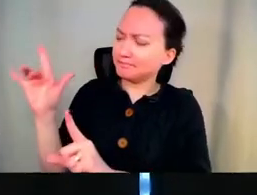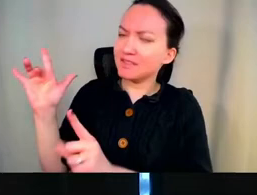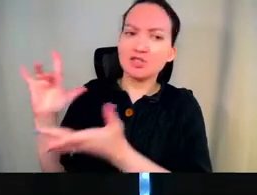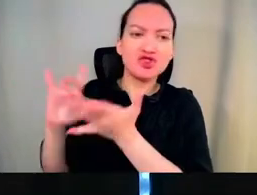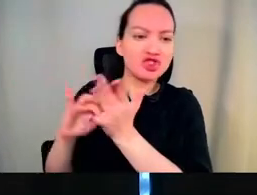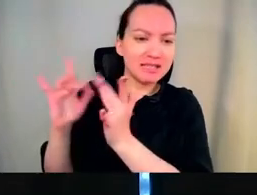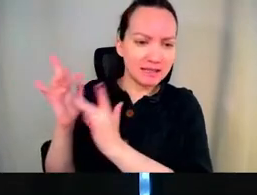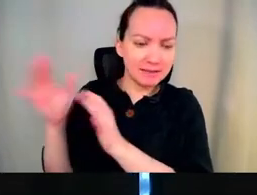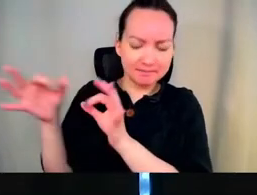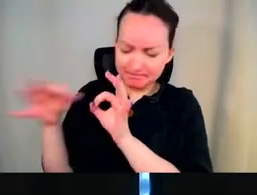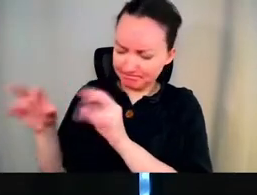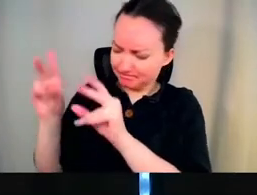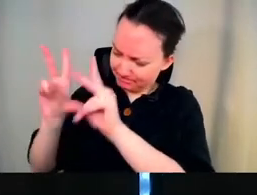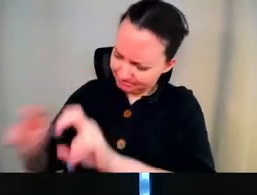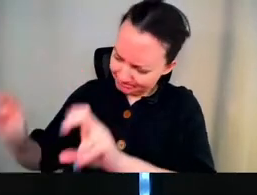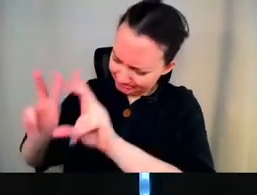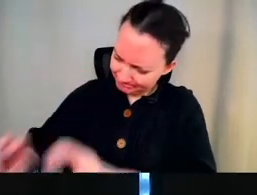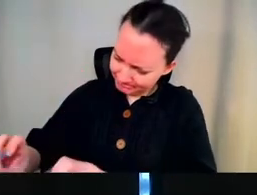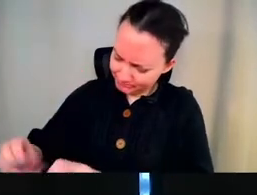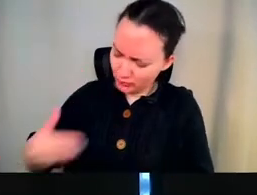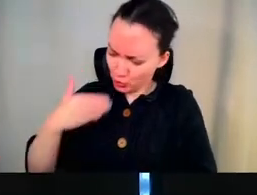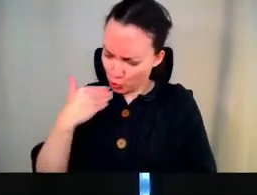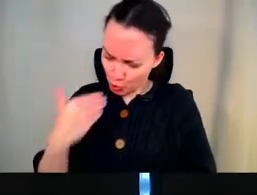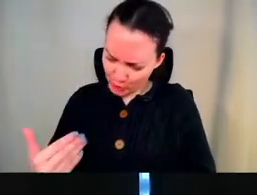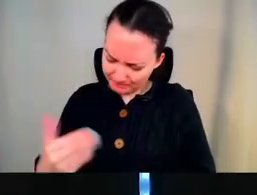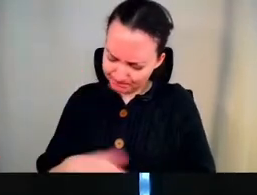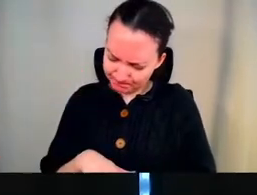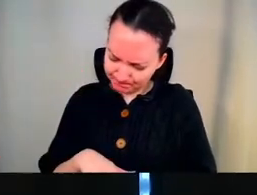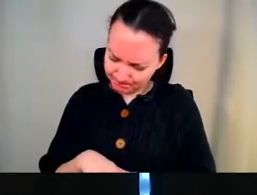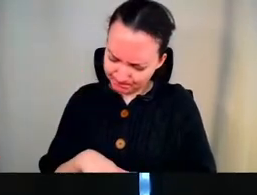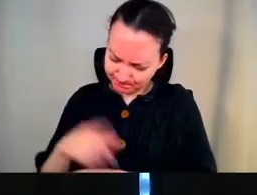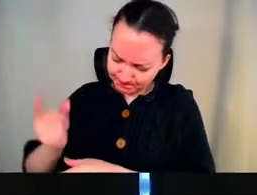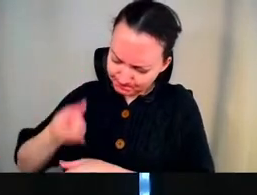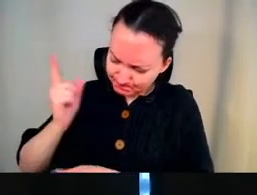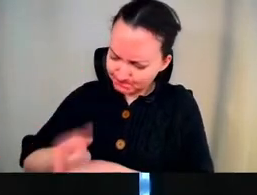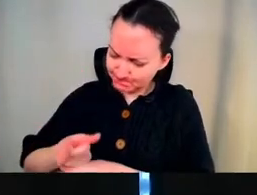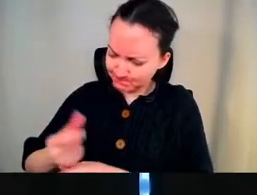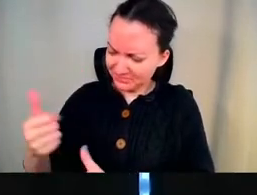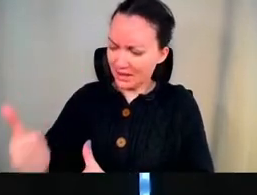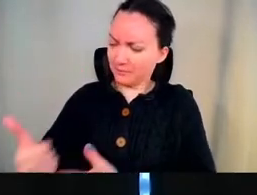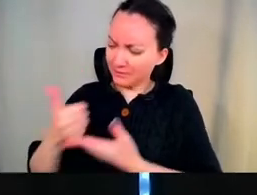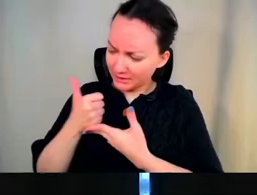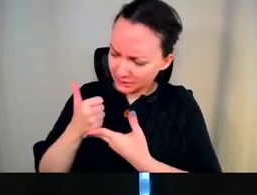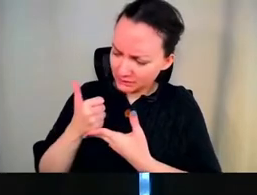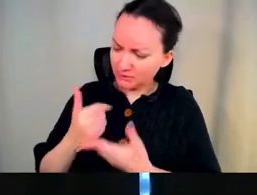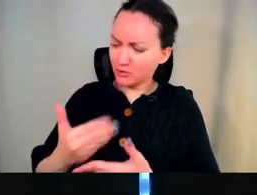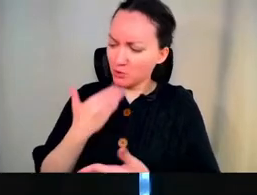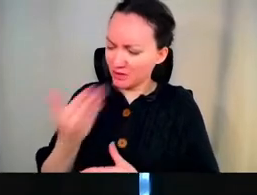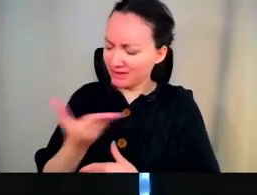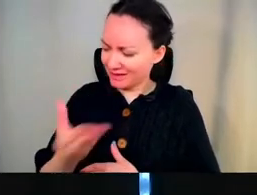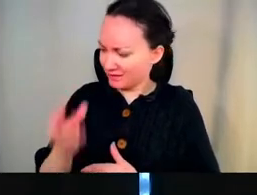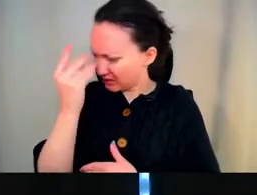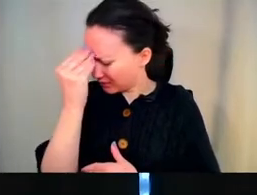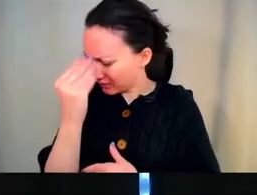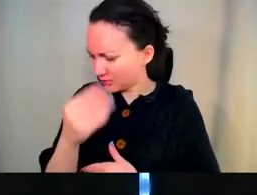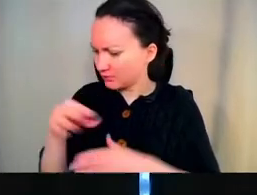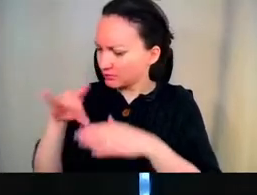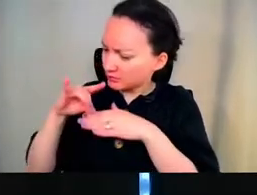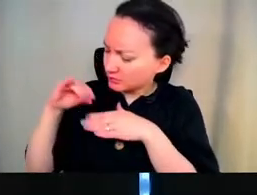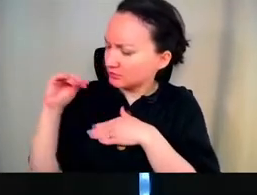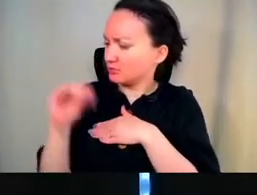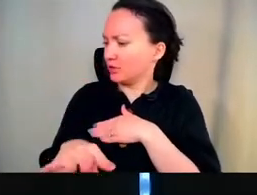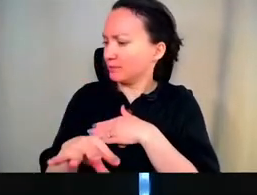and Scripture, and we look at it. Is this good? Is this right? Is this helping me? Is this a good thing to think about? Is this